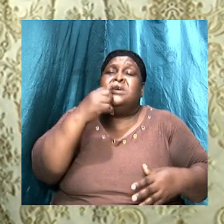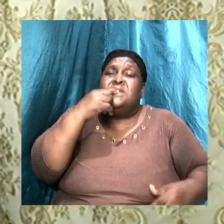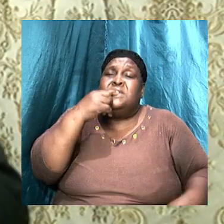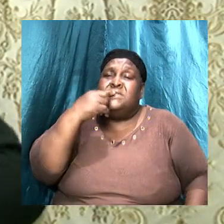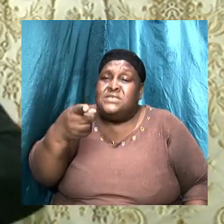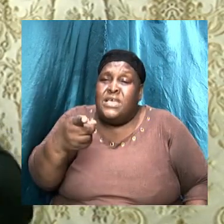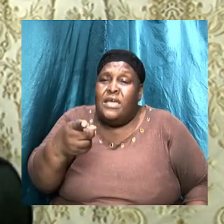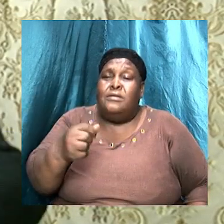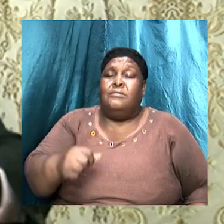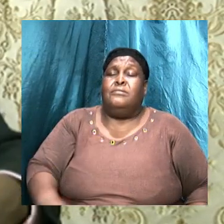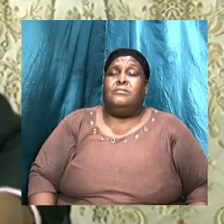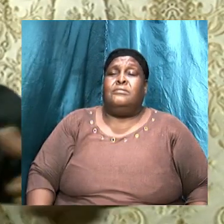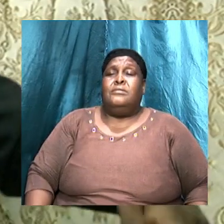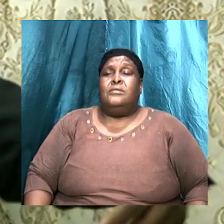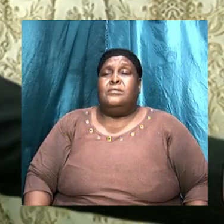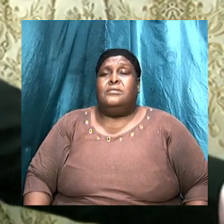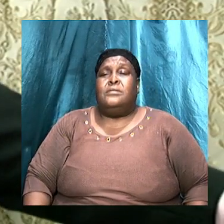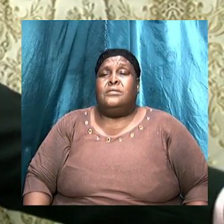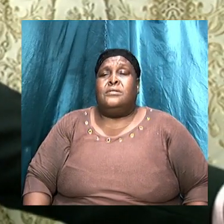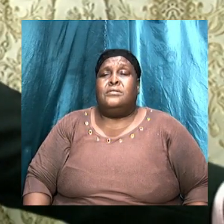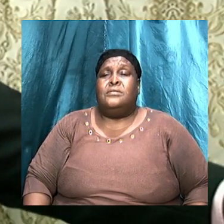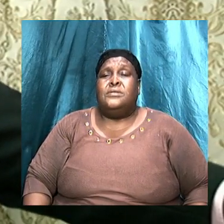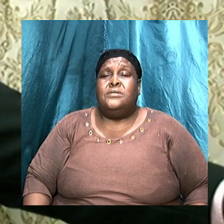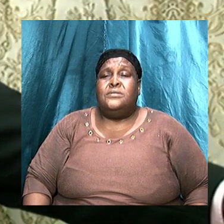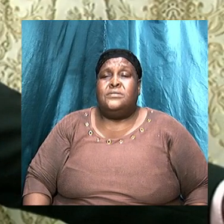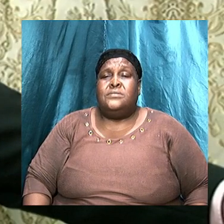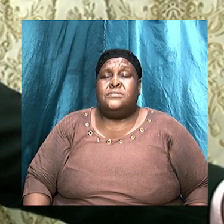other words they speak because the spirit speak